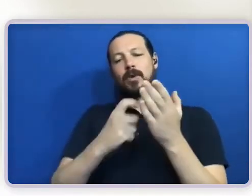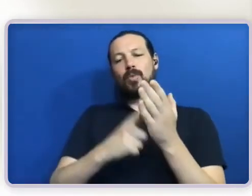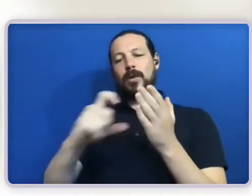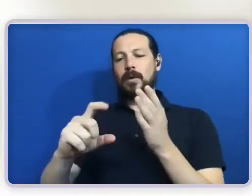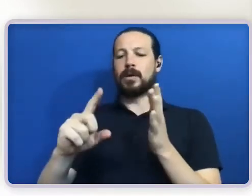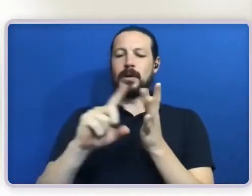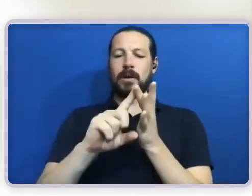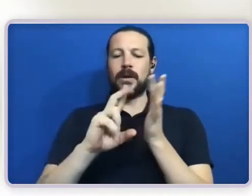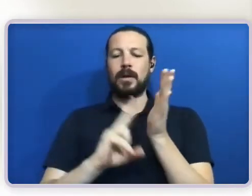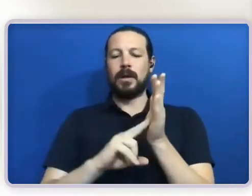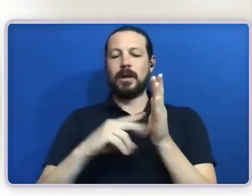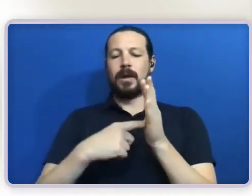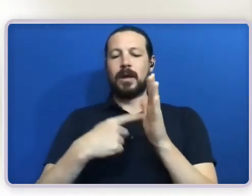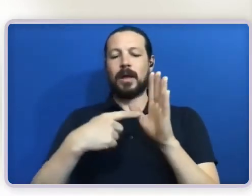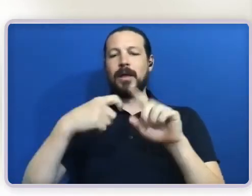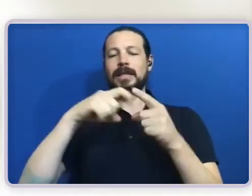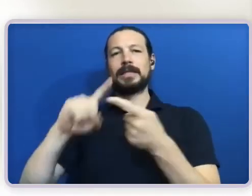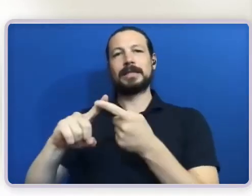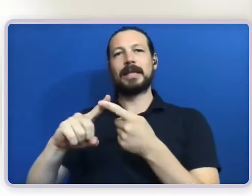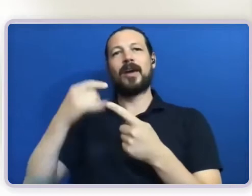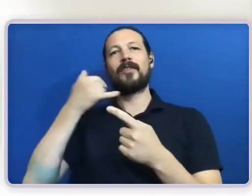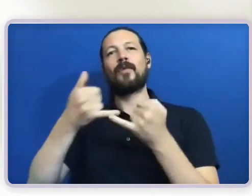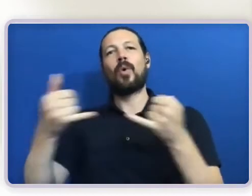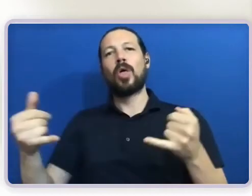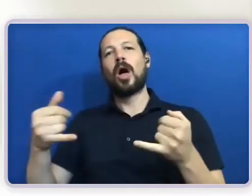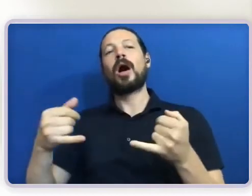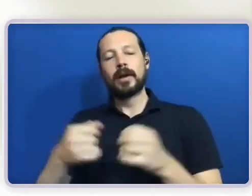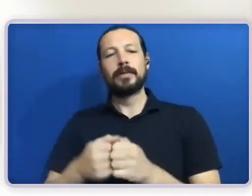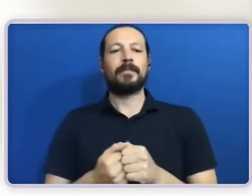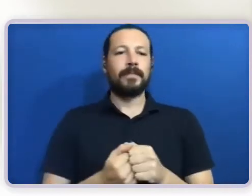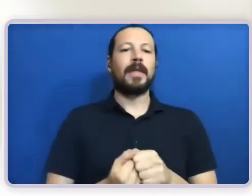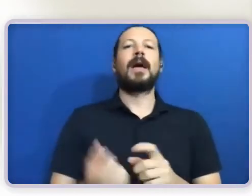And there's also a First Nations private session team that you can contact.